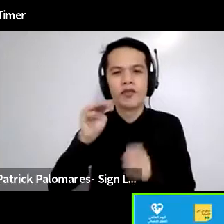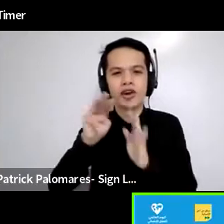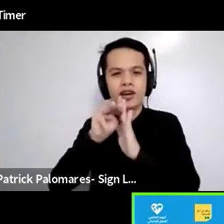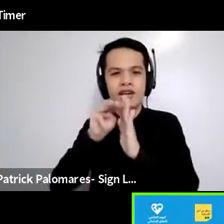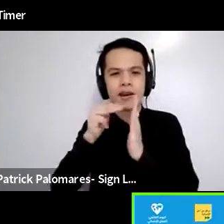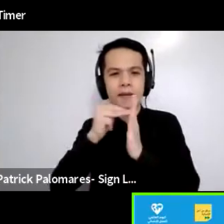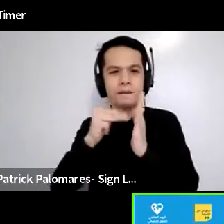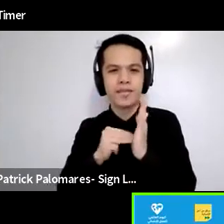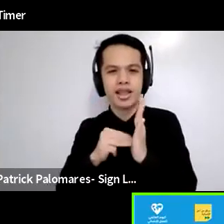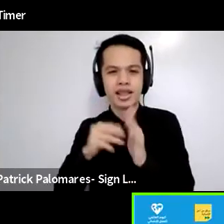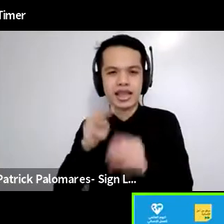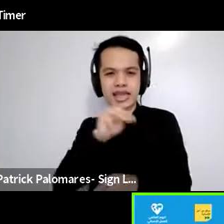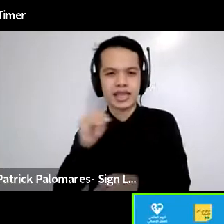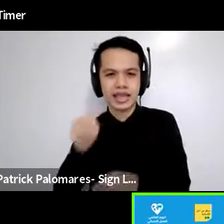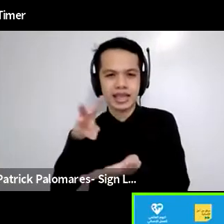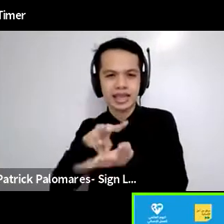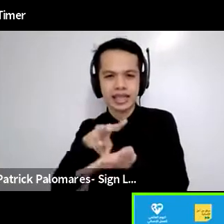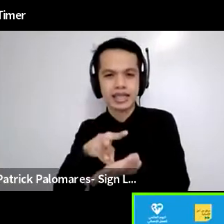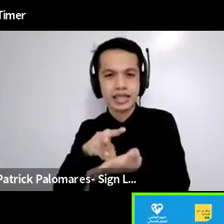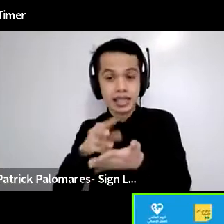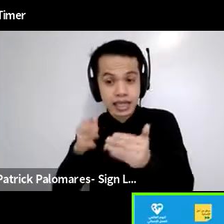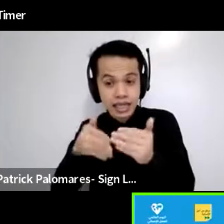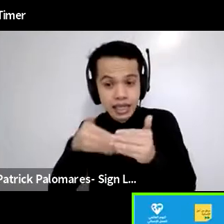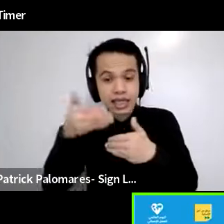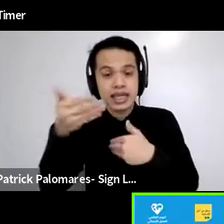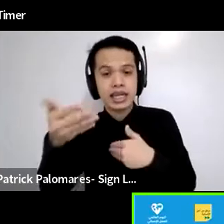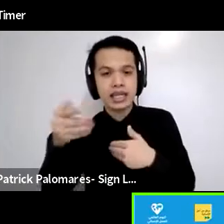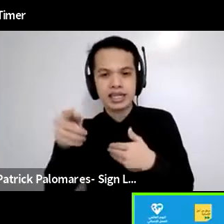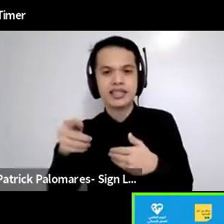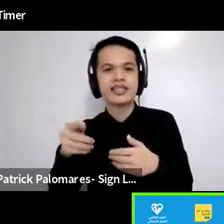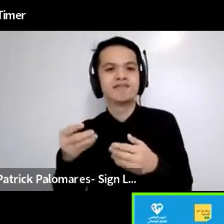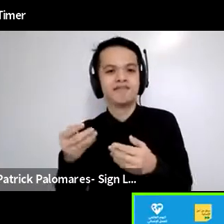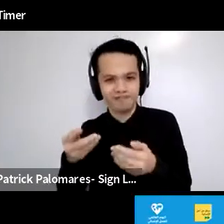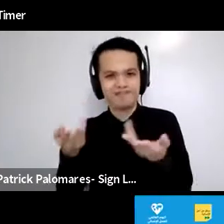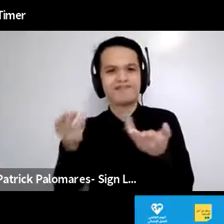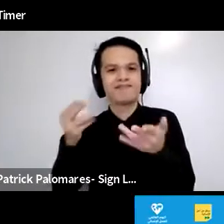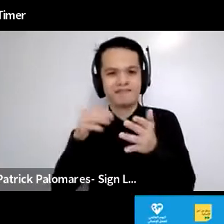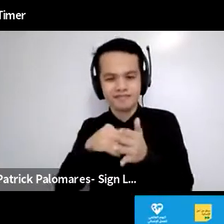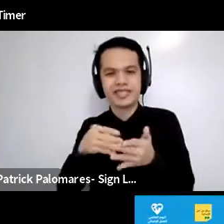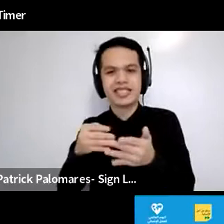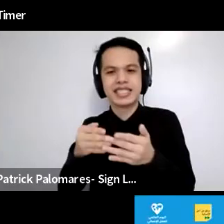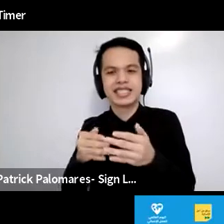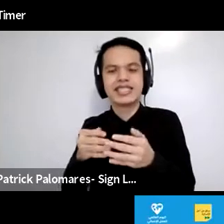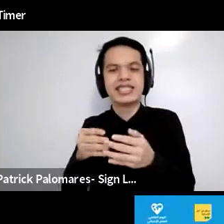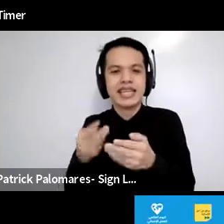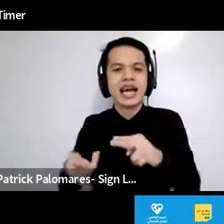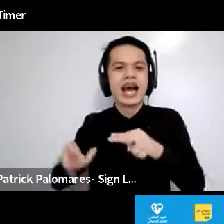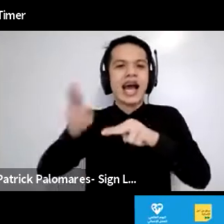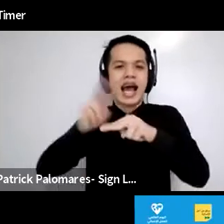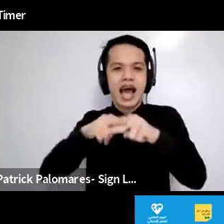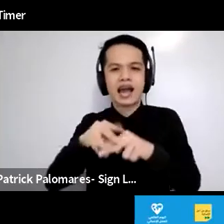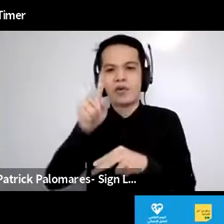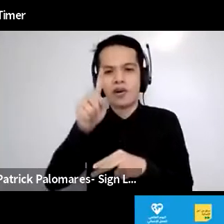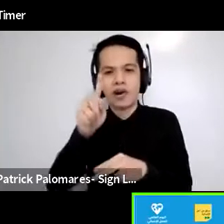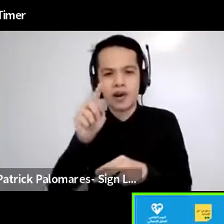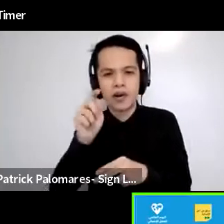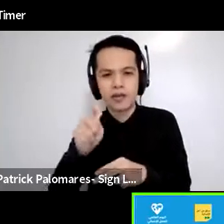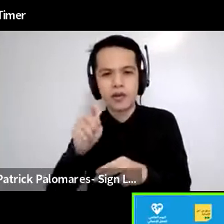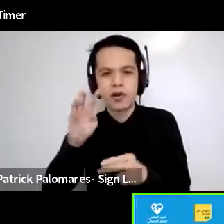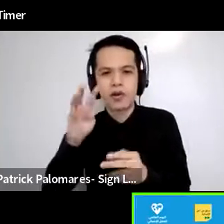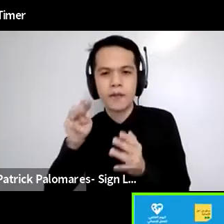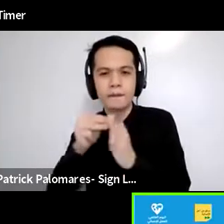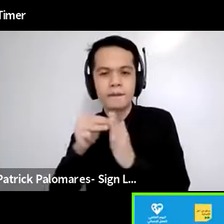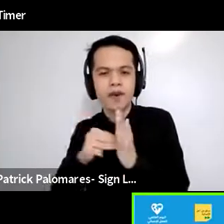area. Soon after that, we raised another 100 million pesos to provide PPEs and ventilators to